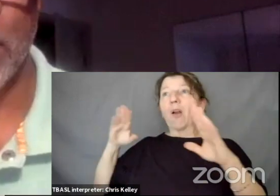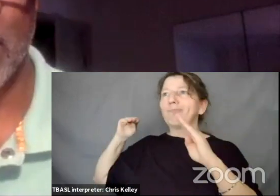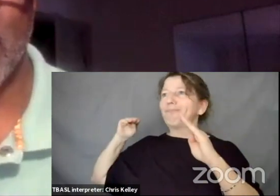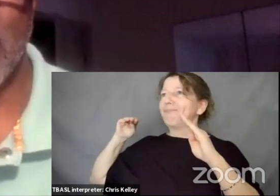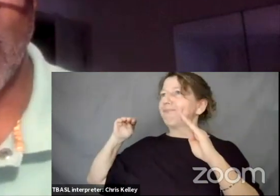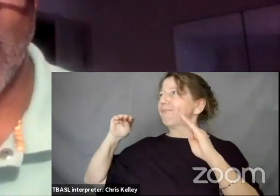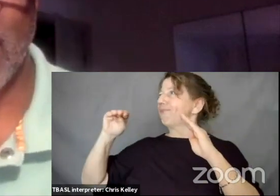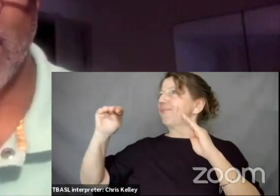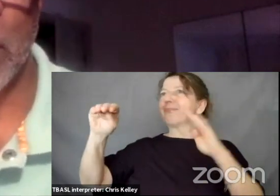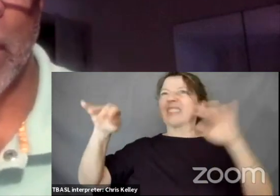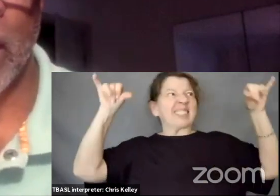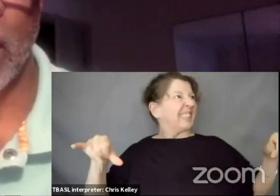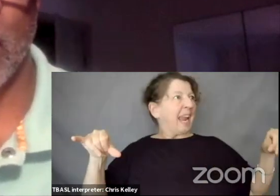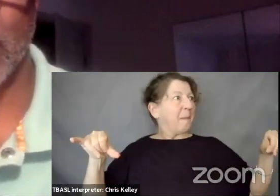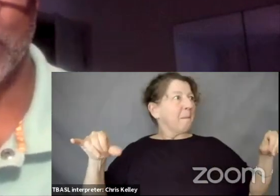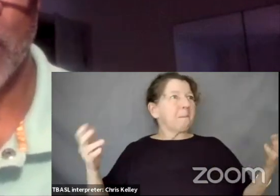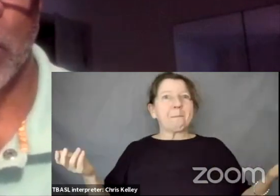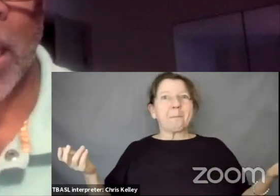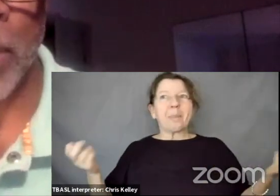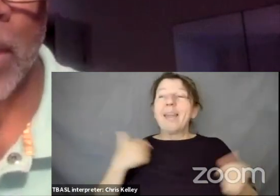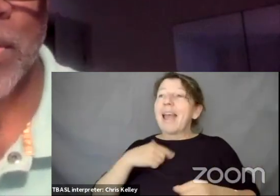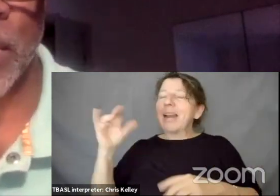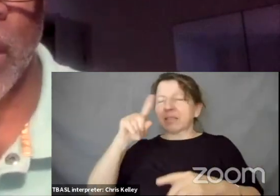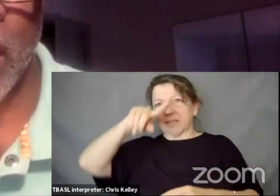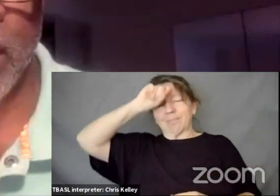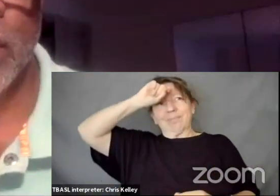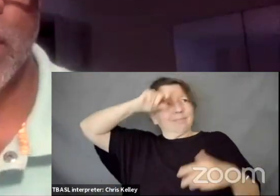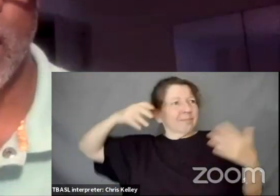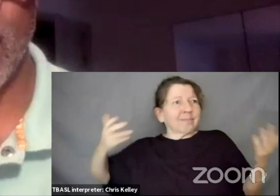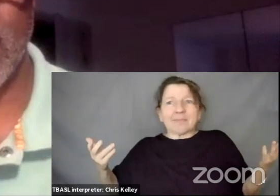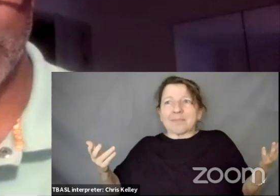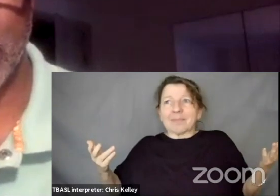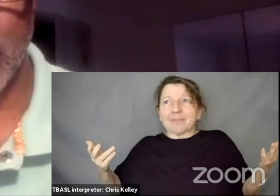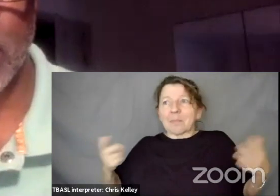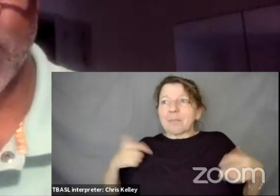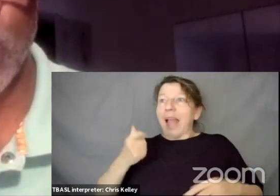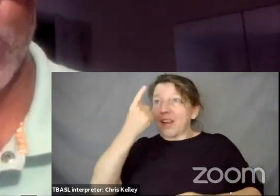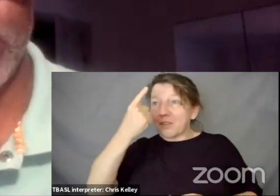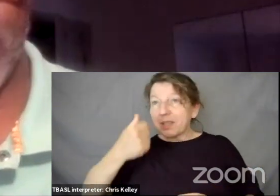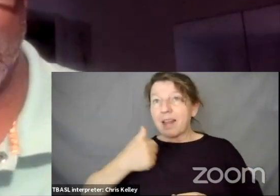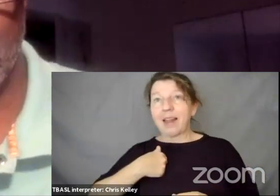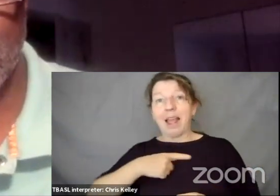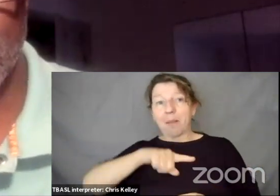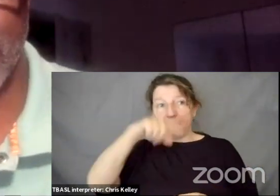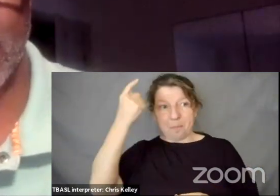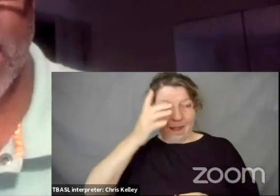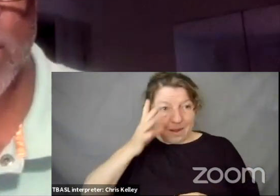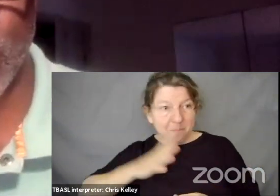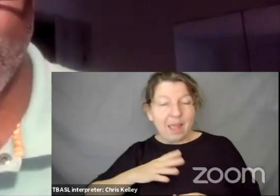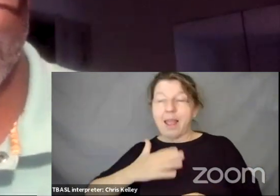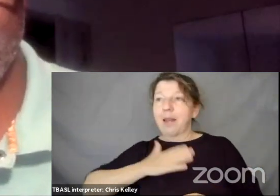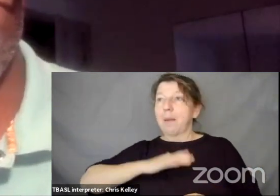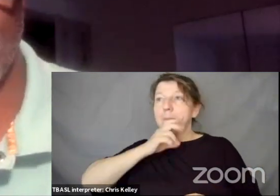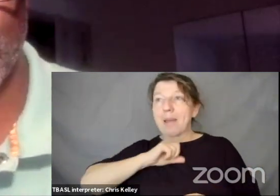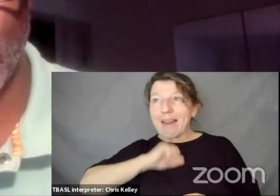aware that I am a Black man of a certain age, and I'm in the middle of two pandemics, a